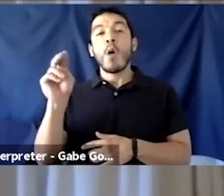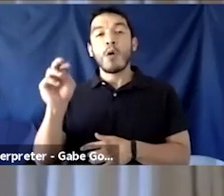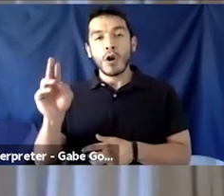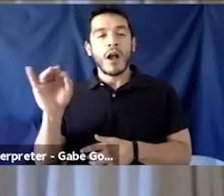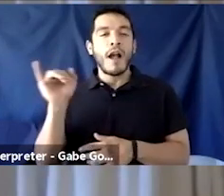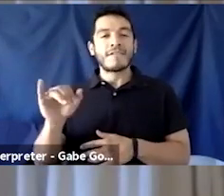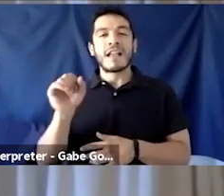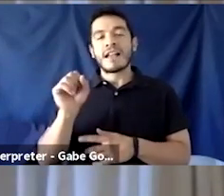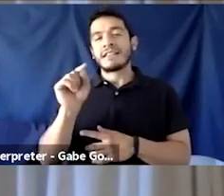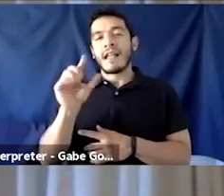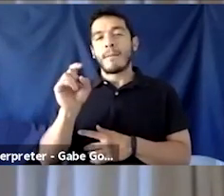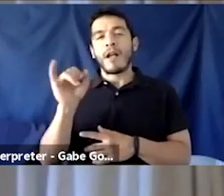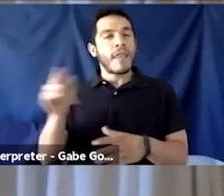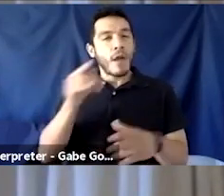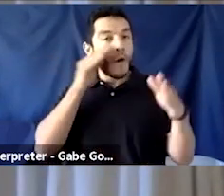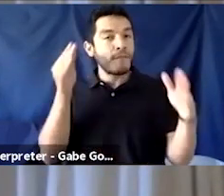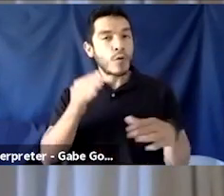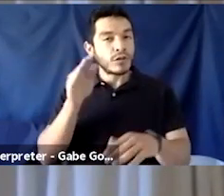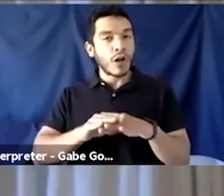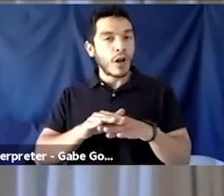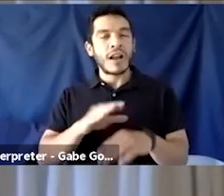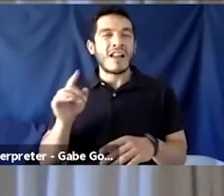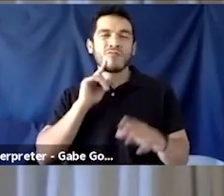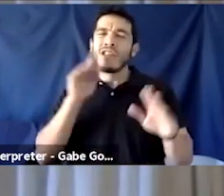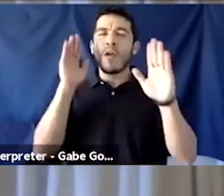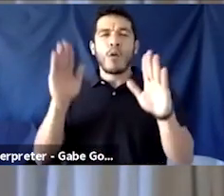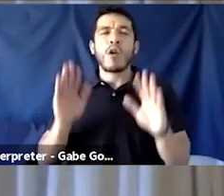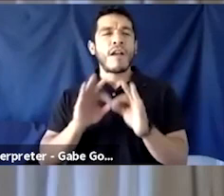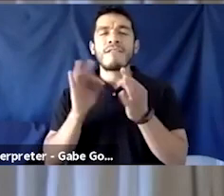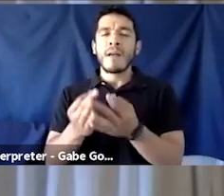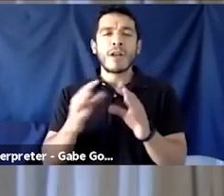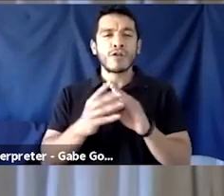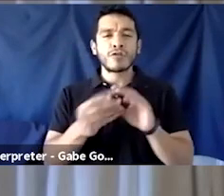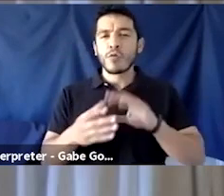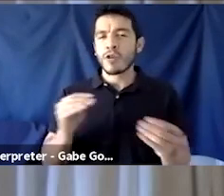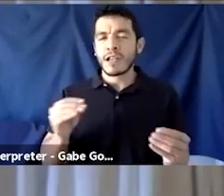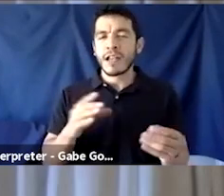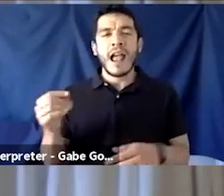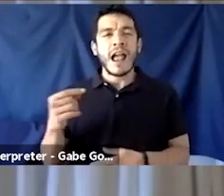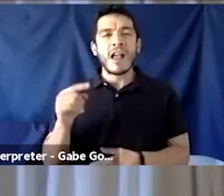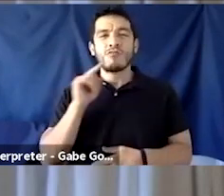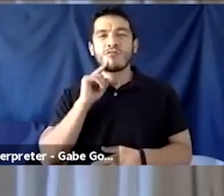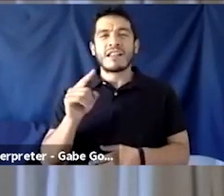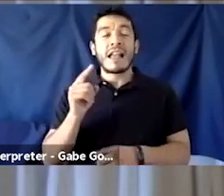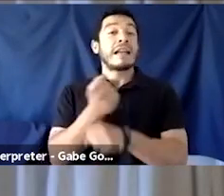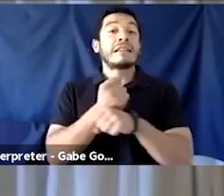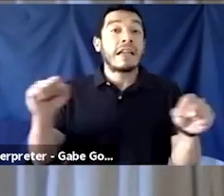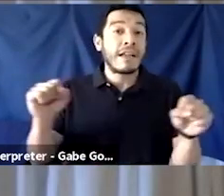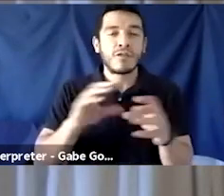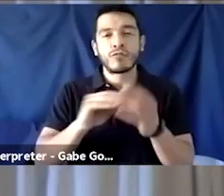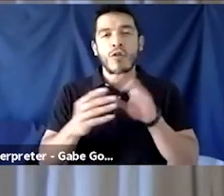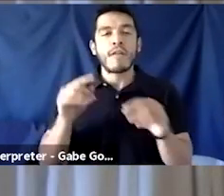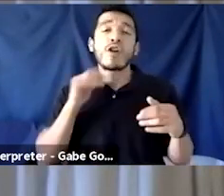the stable that we're focused on. And it's a wonderful family story and a rescue story for young